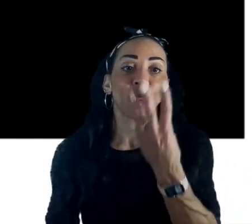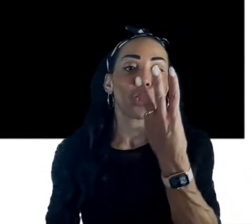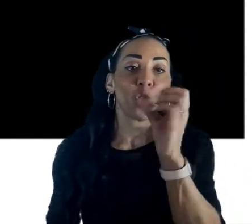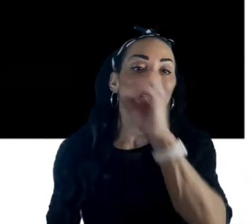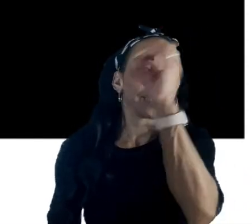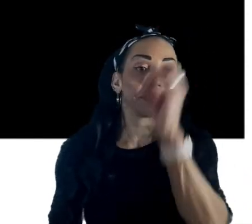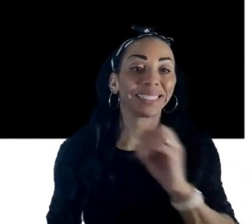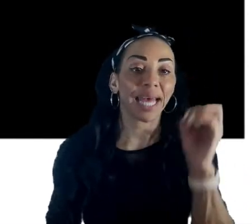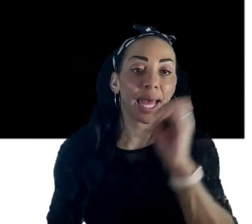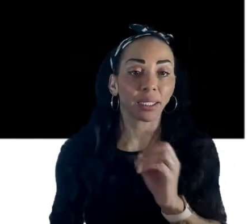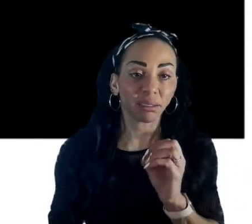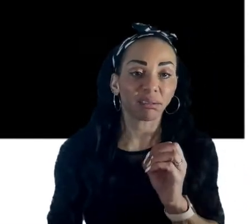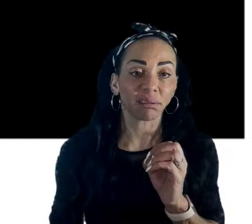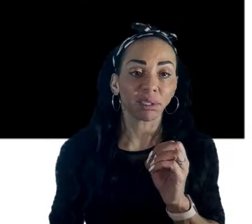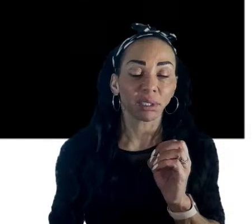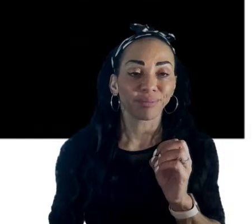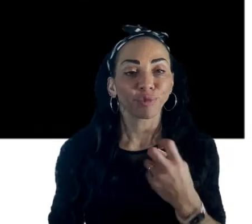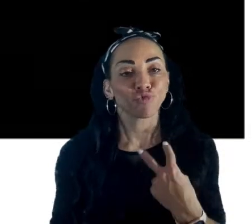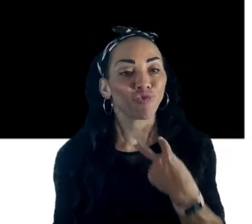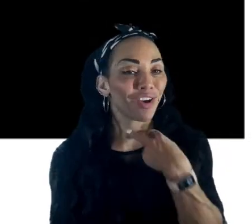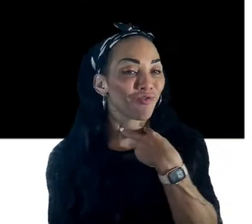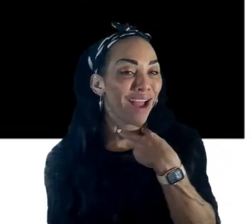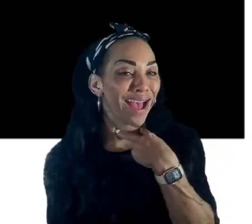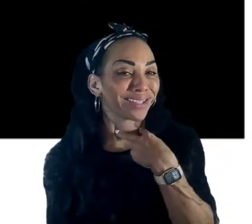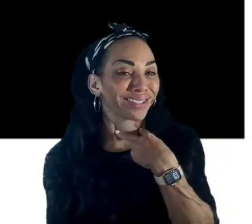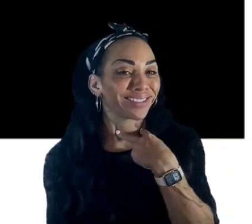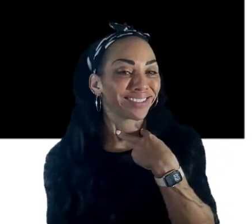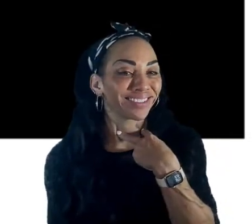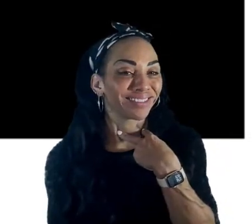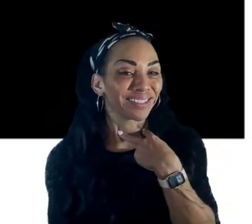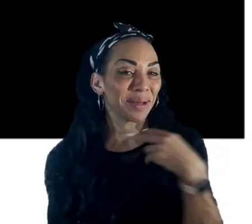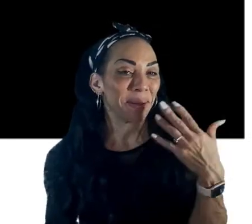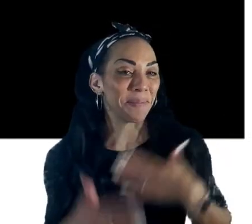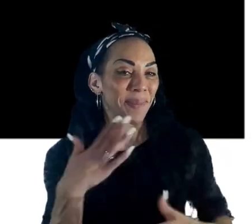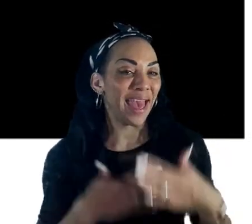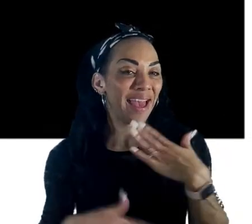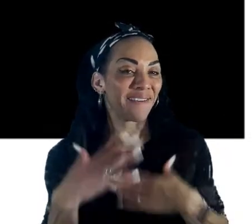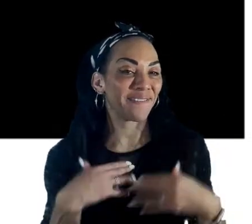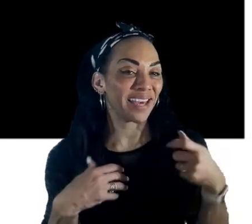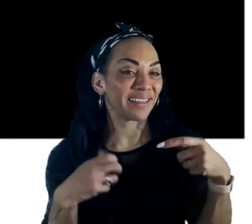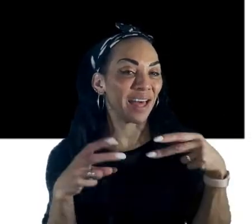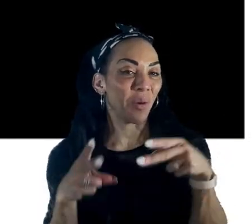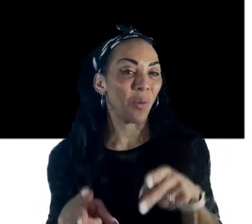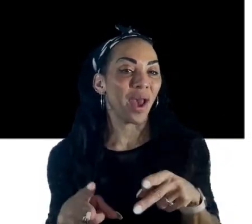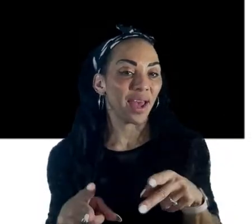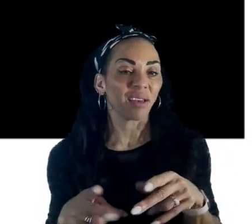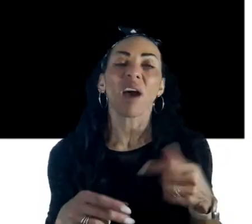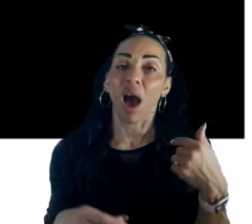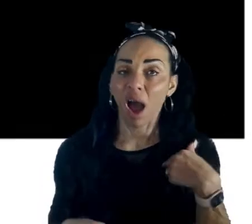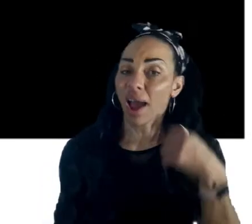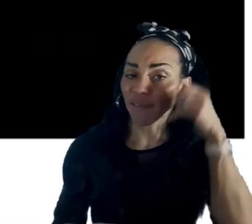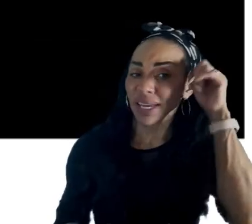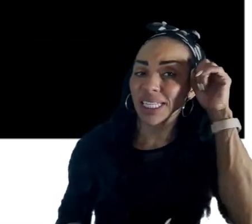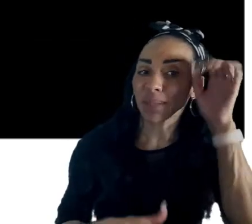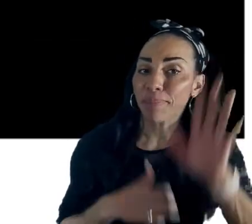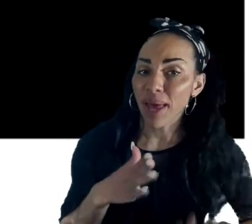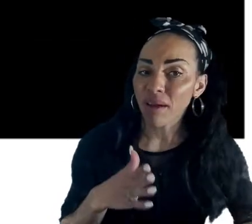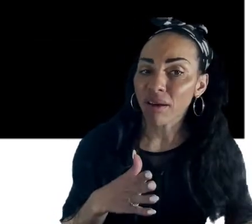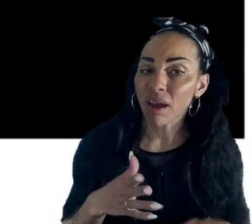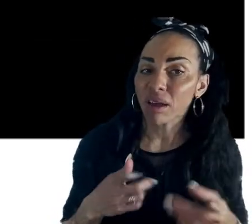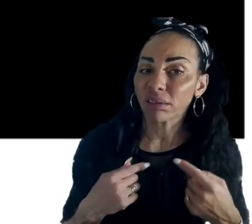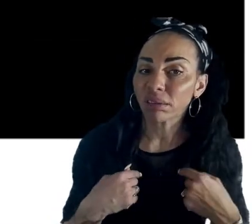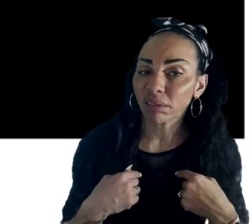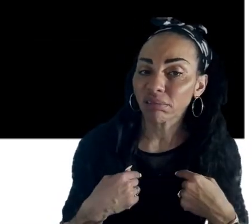have definitely experienced that part of that culture, users wanting me to present in a